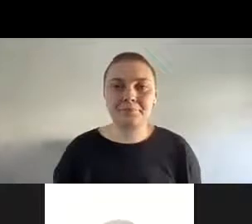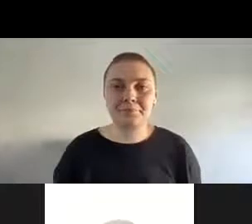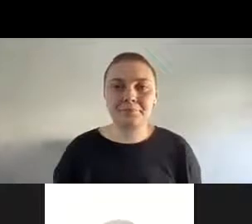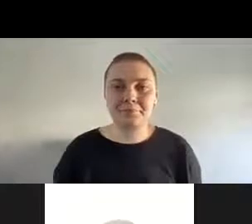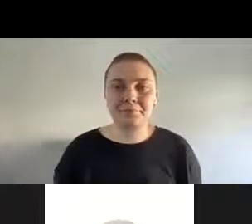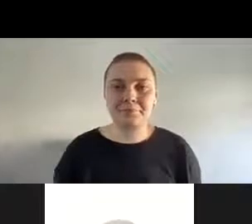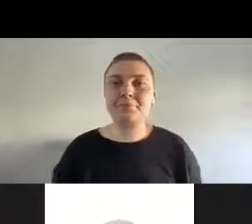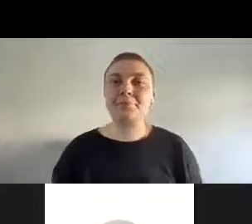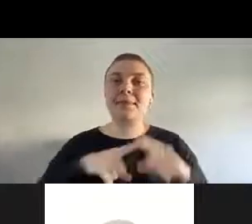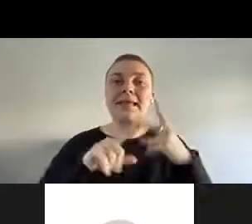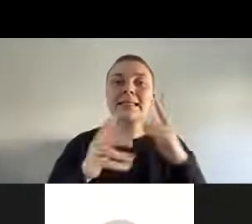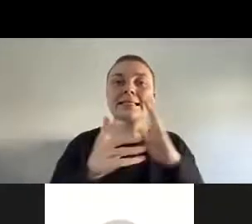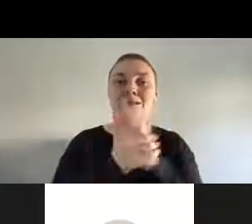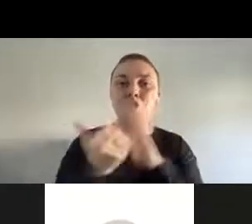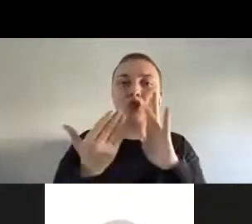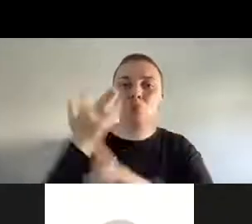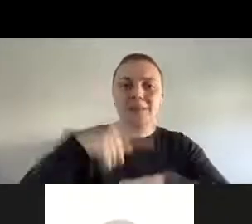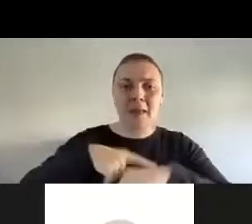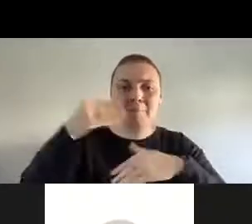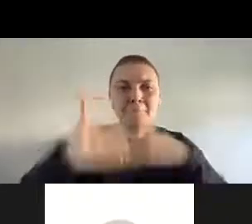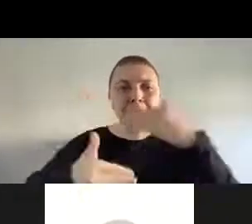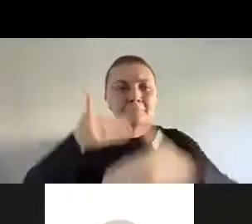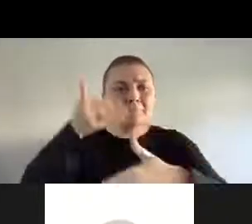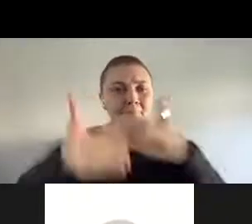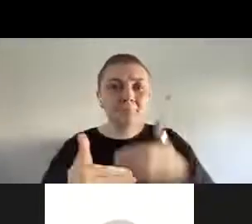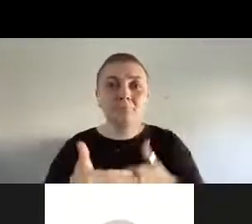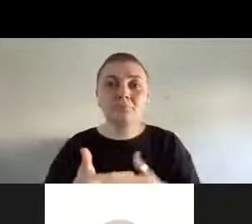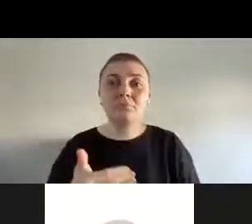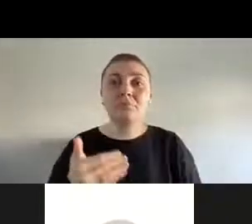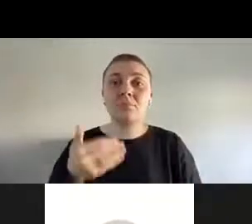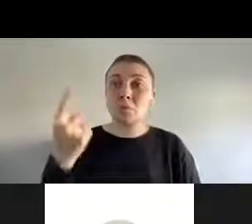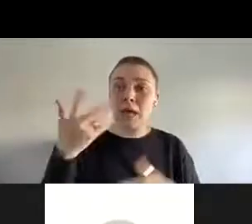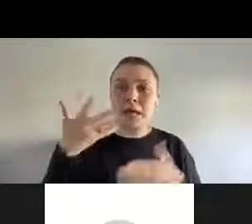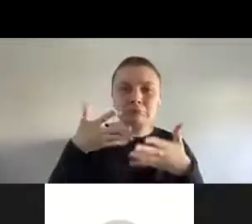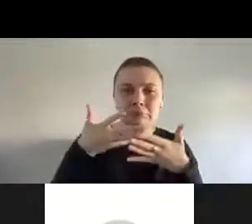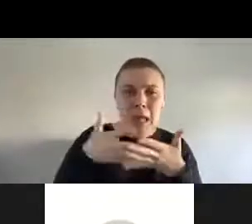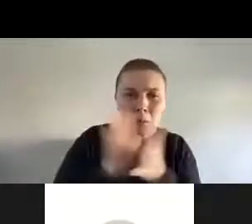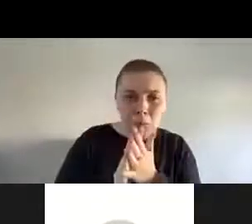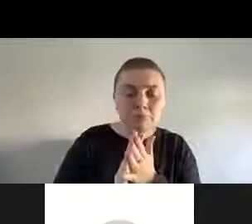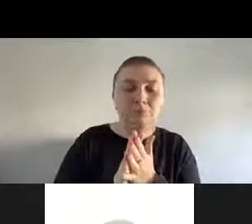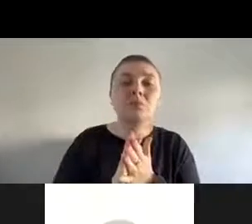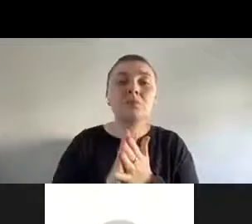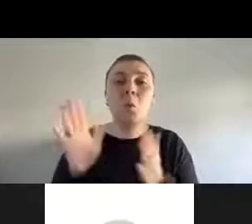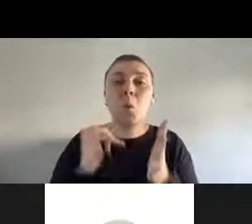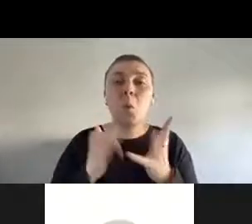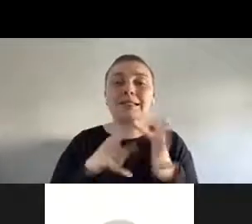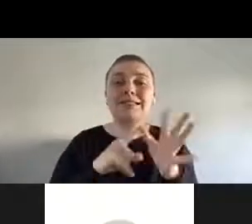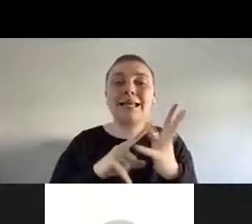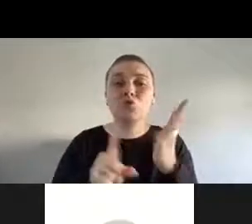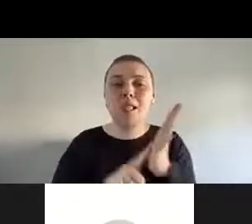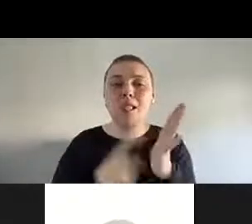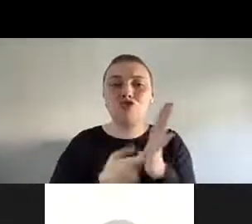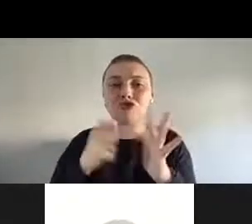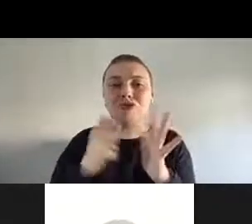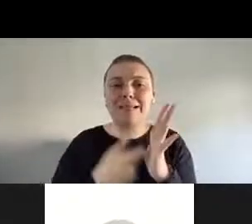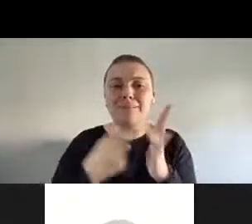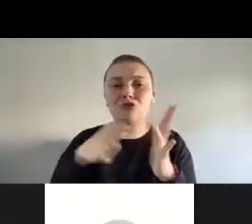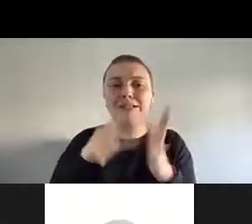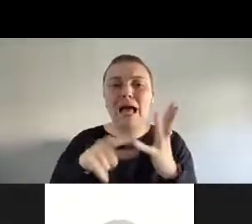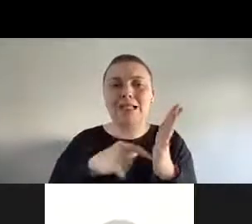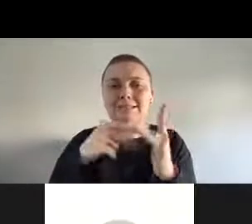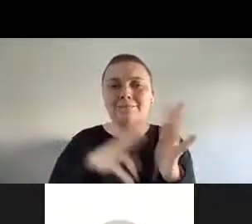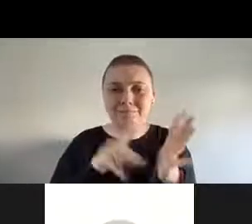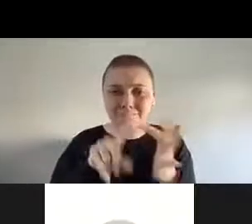and skills over time. So one way to do this is to ensure that all sexual and reproductive health services are accessible to